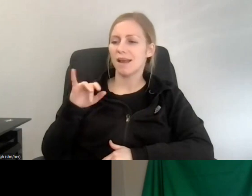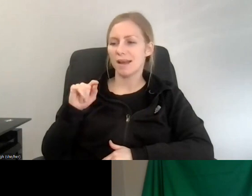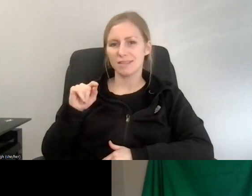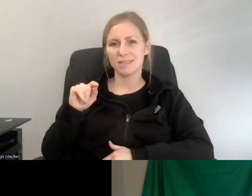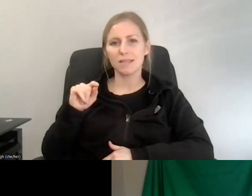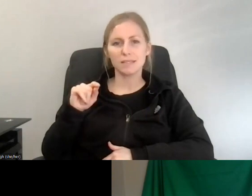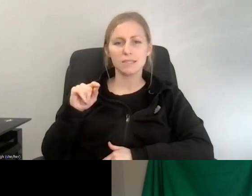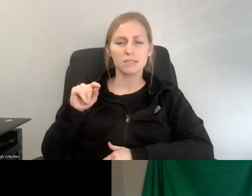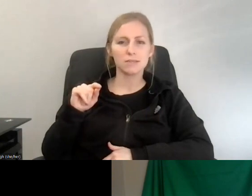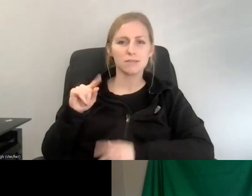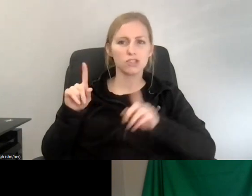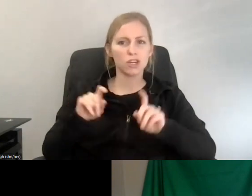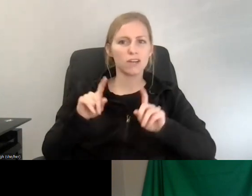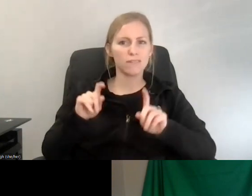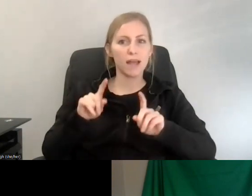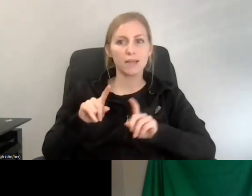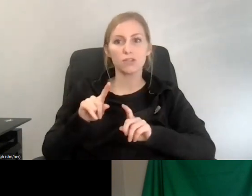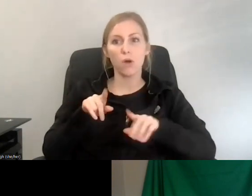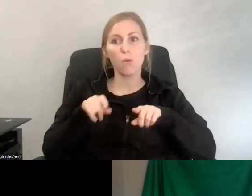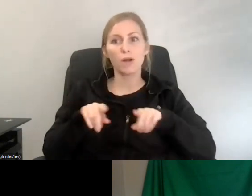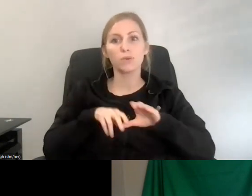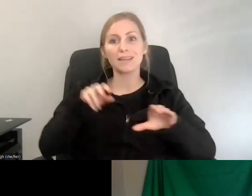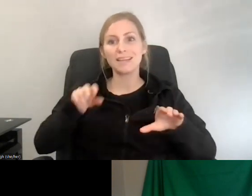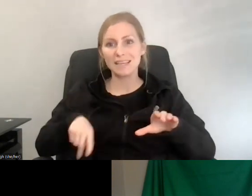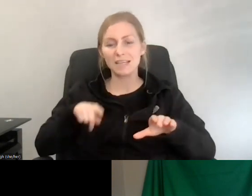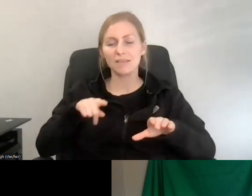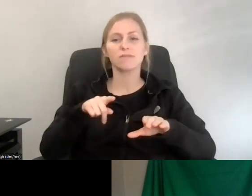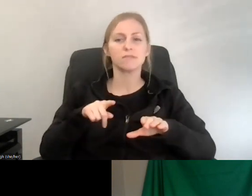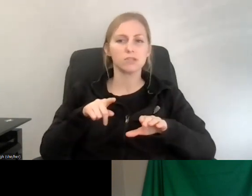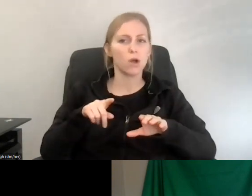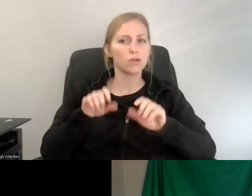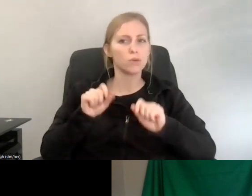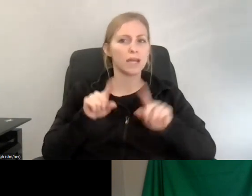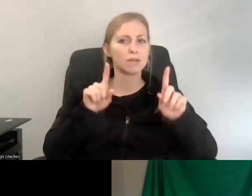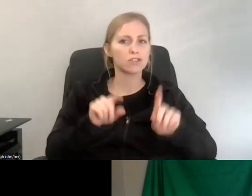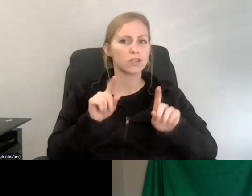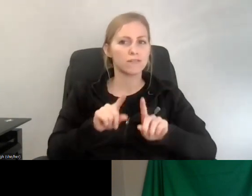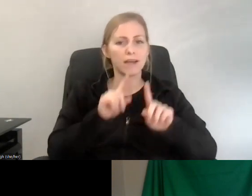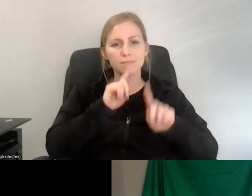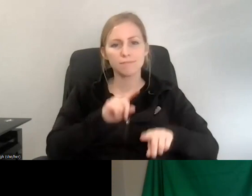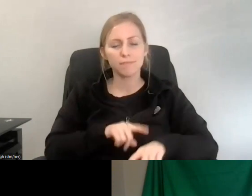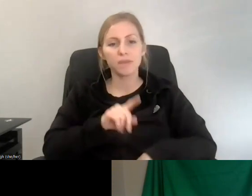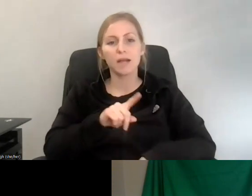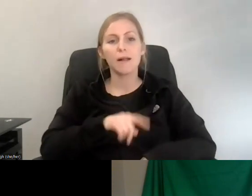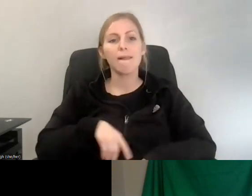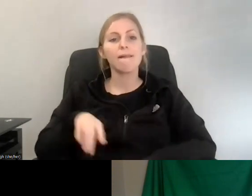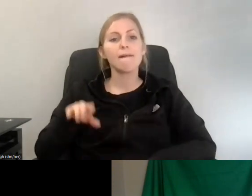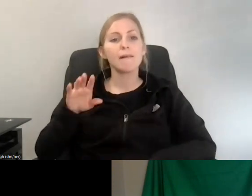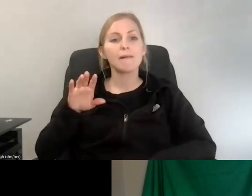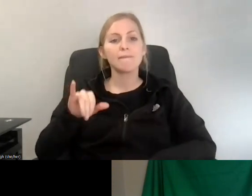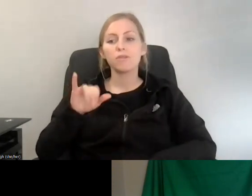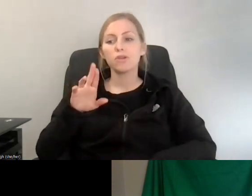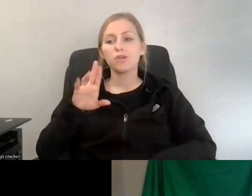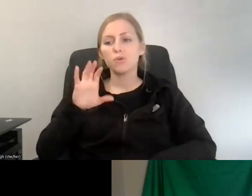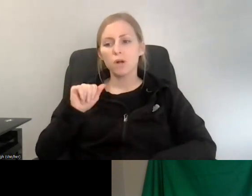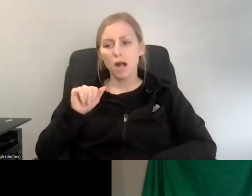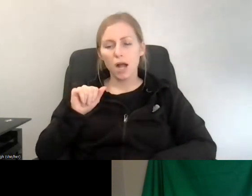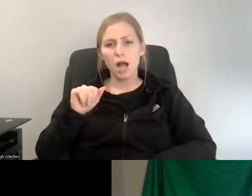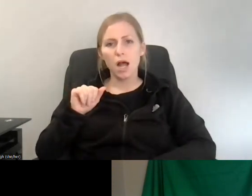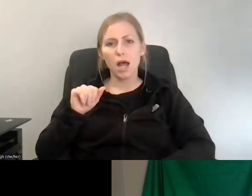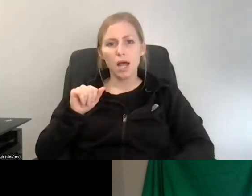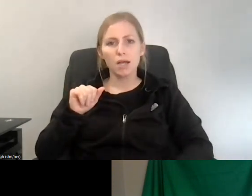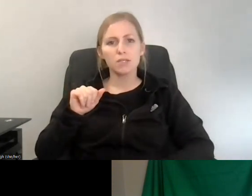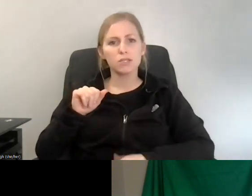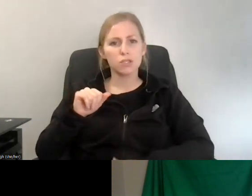you exit the webinar today. So I did get a couple comments here. One mentions Yuka, which is an app that tells you more information